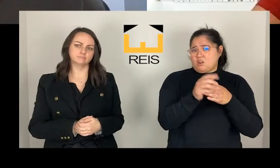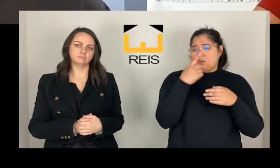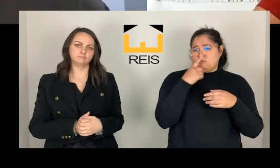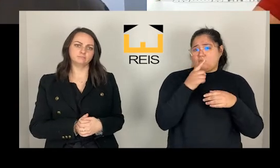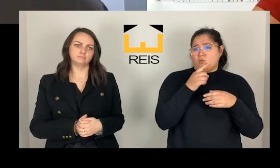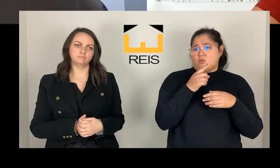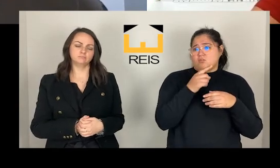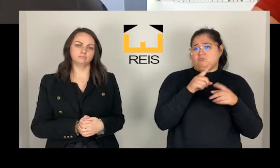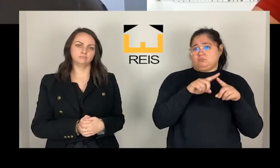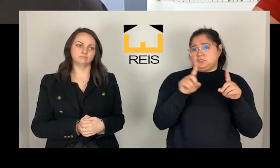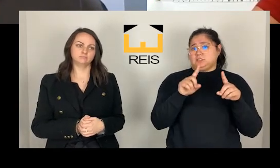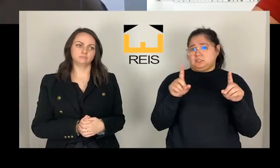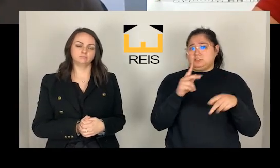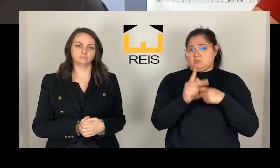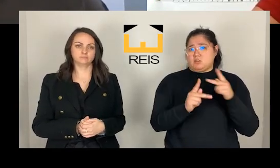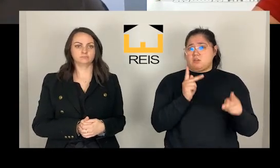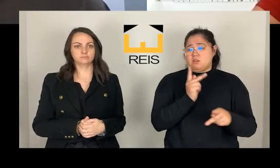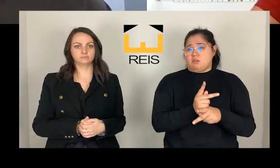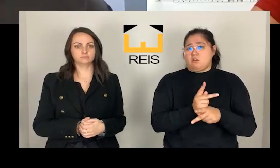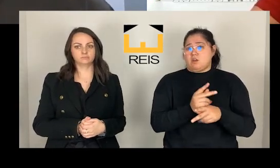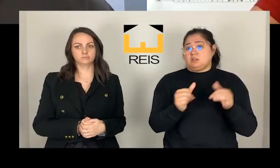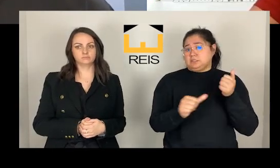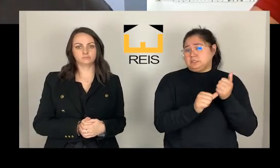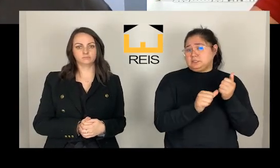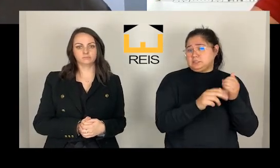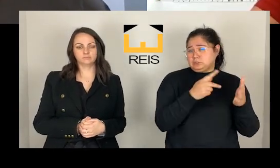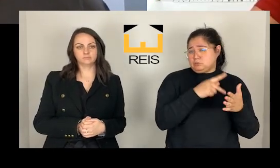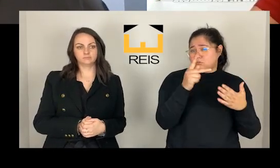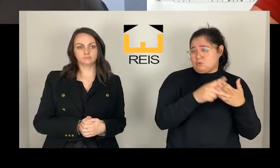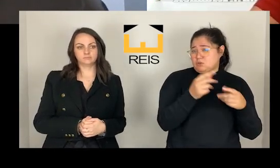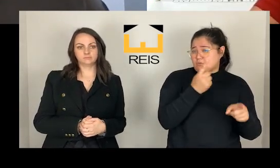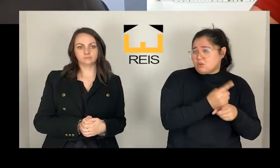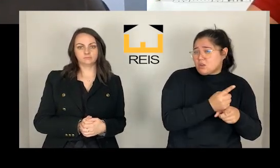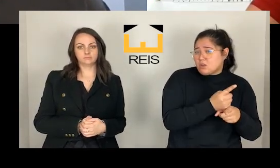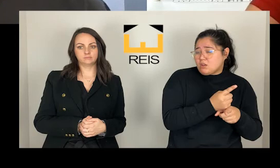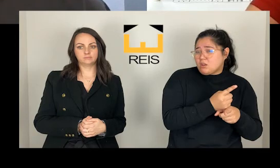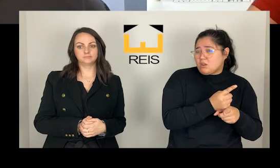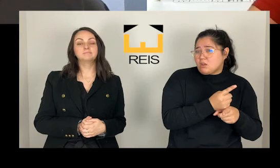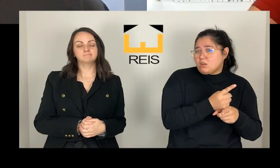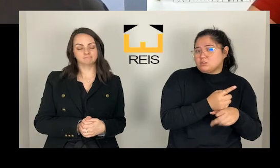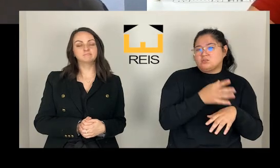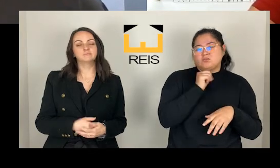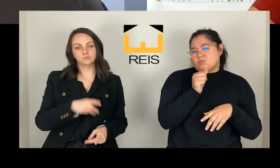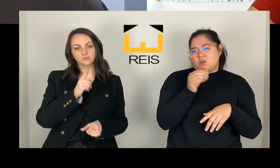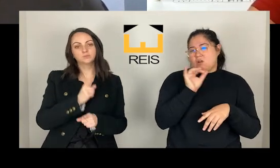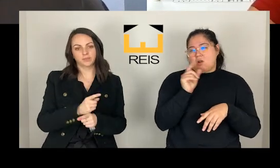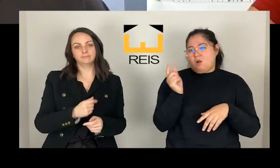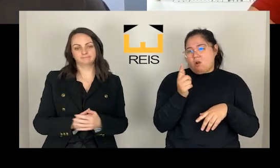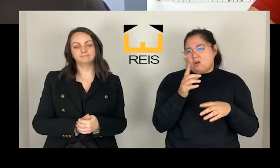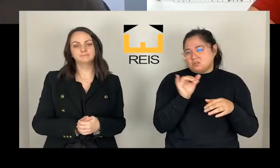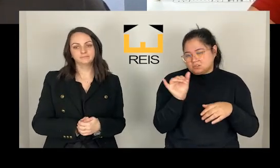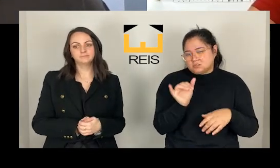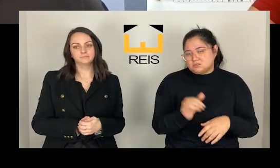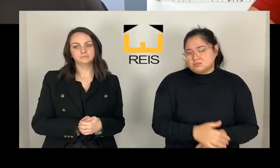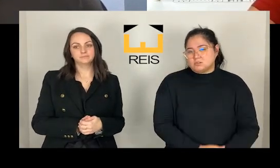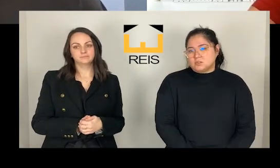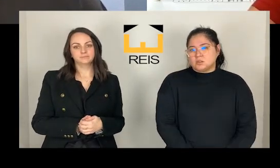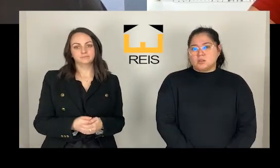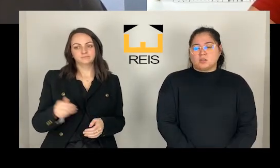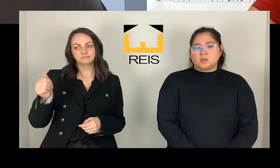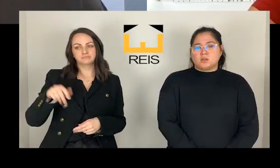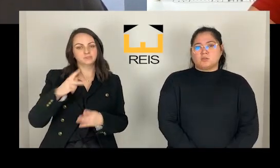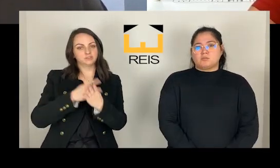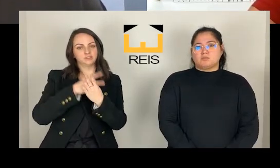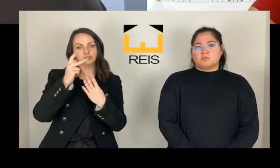different kinds of assistance programs, right? So all assistance programs are not the same. Correct. So each program